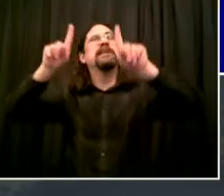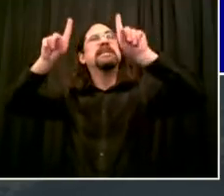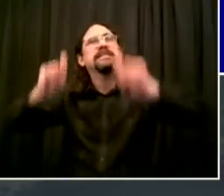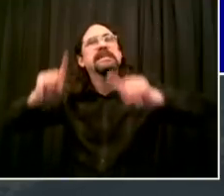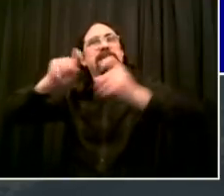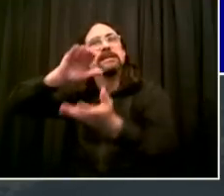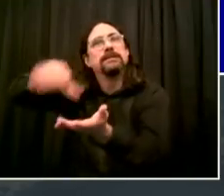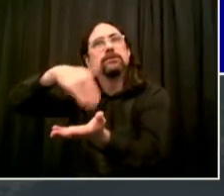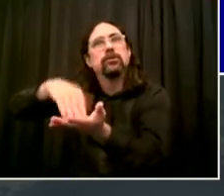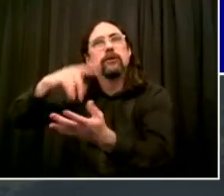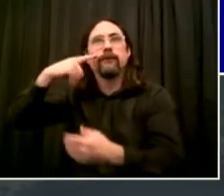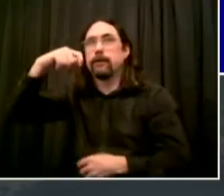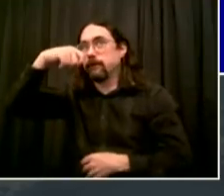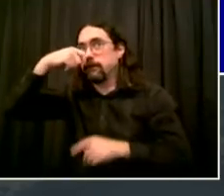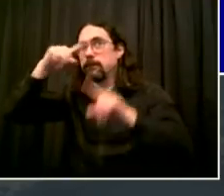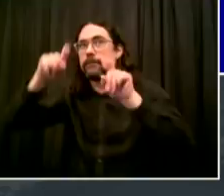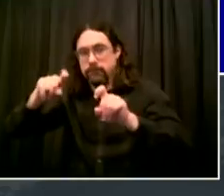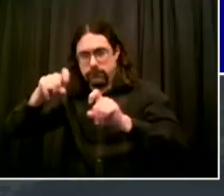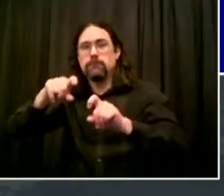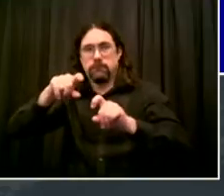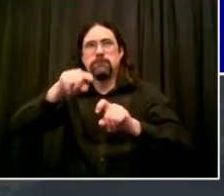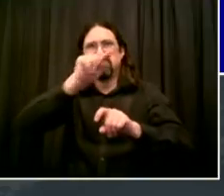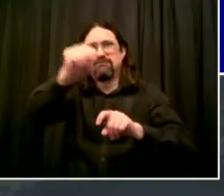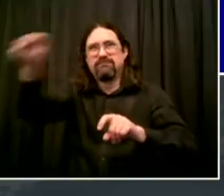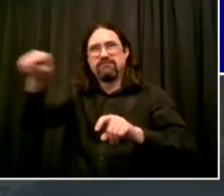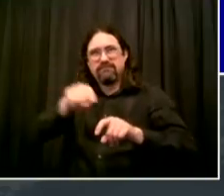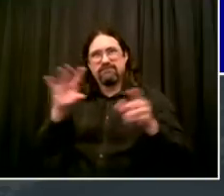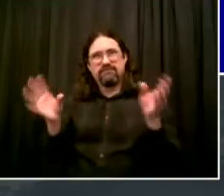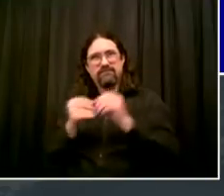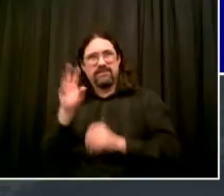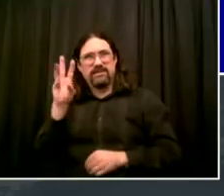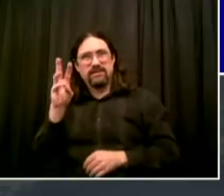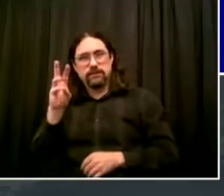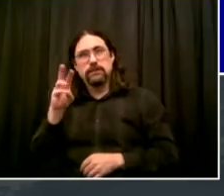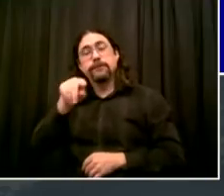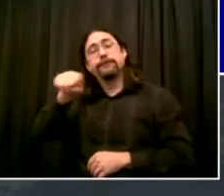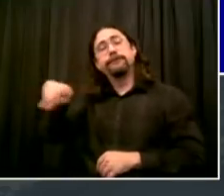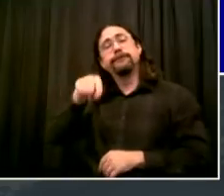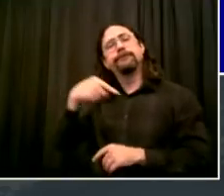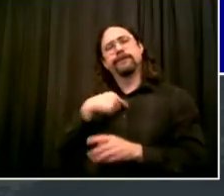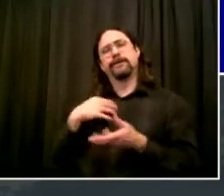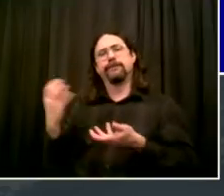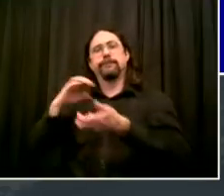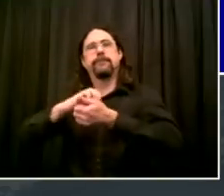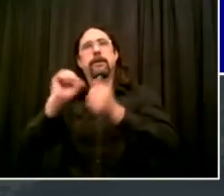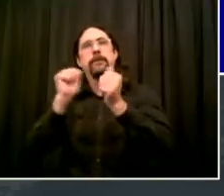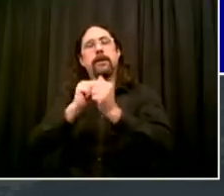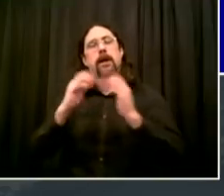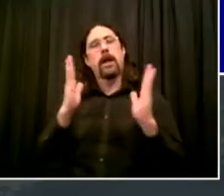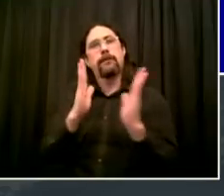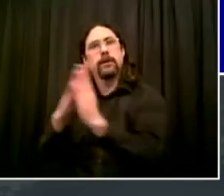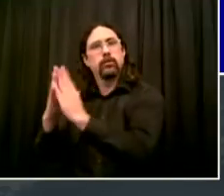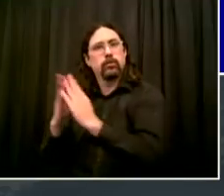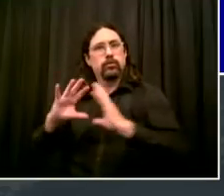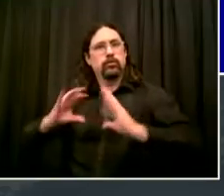reach into the community, they speak the language of the community. This is a big part of what we're going to do as we build out more and more testing